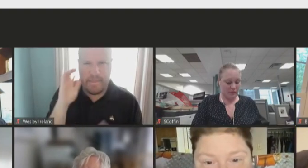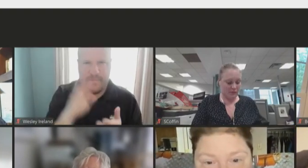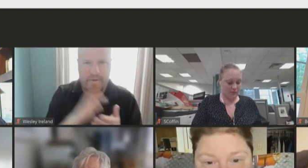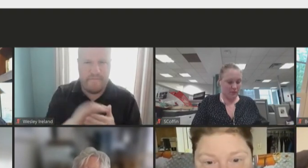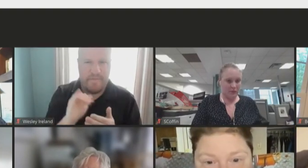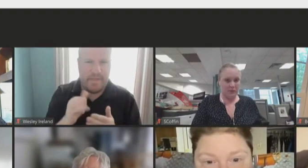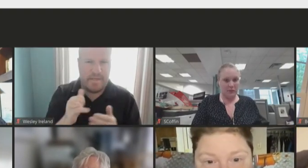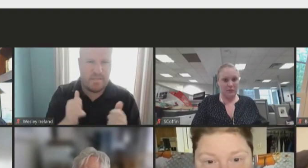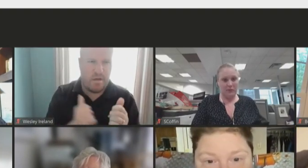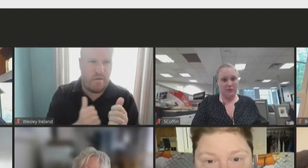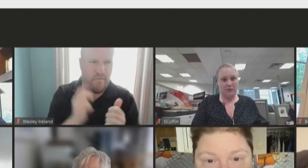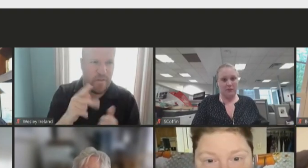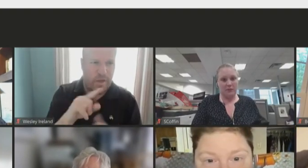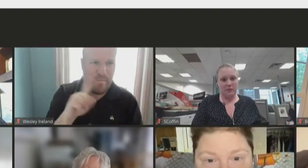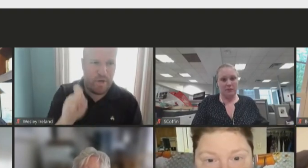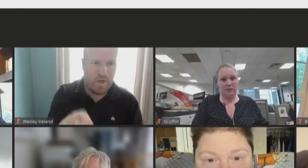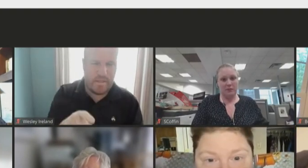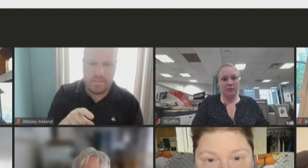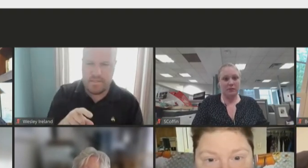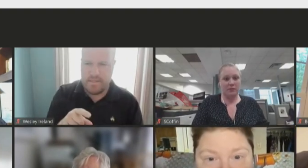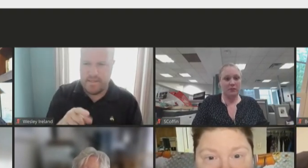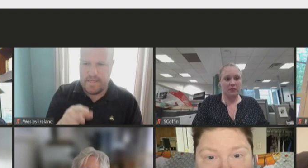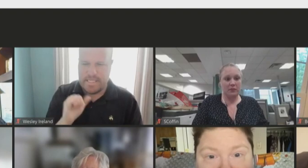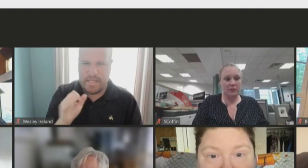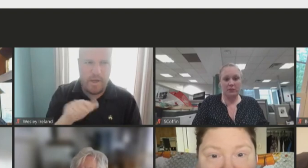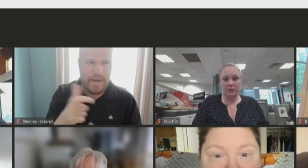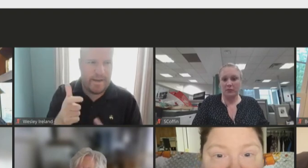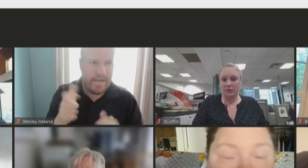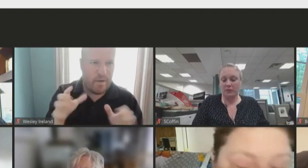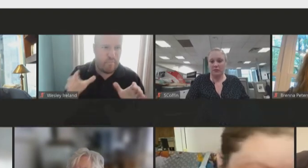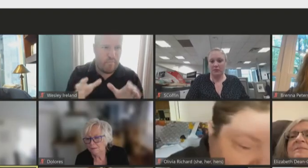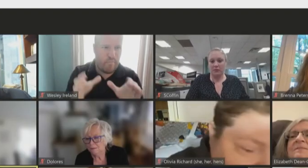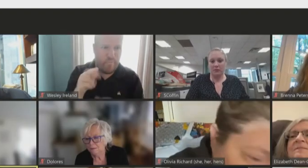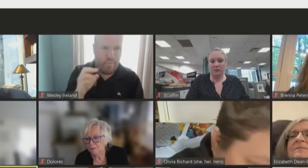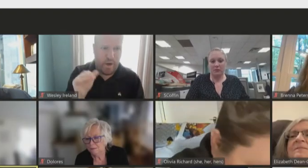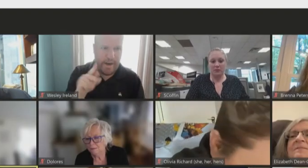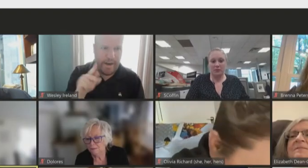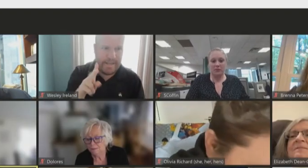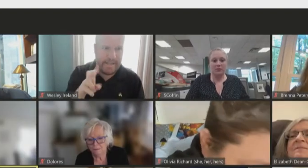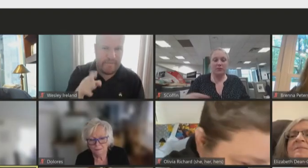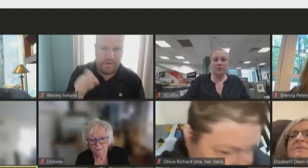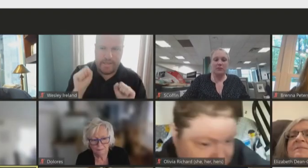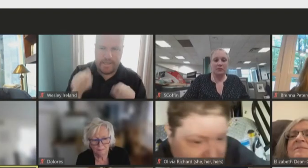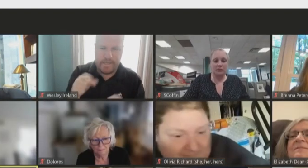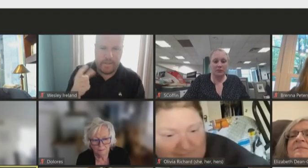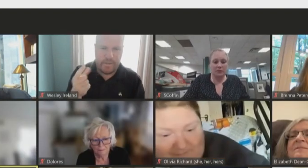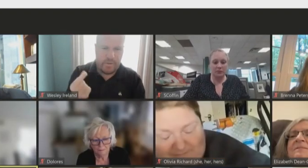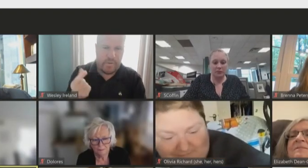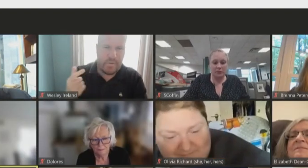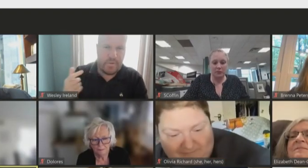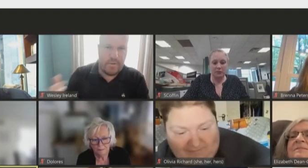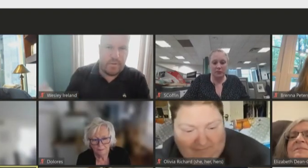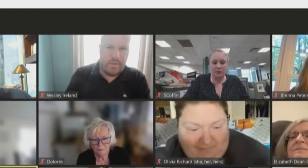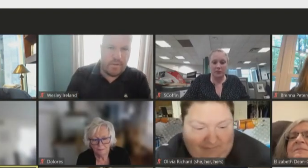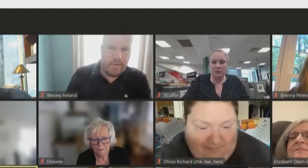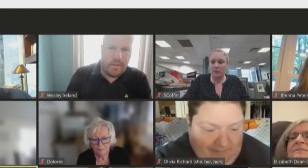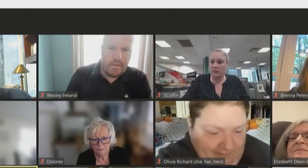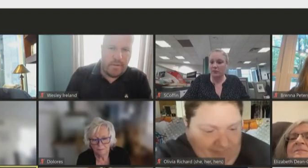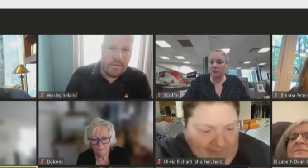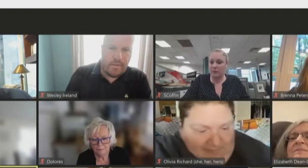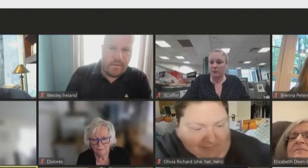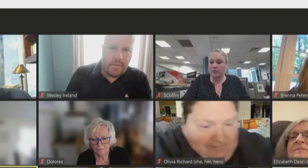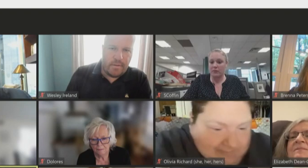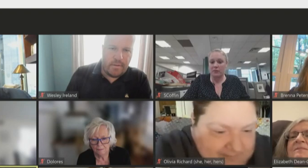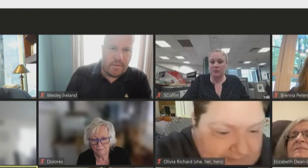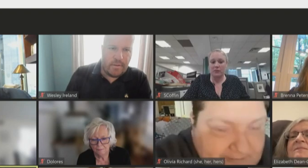This is Wes. I believe that Paulette is typing a question that is a follow-up. Is there anything proactively that can be